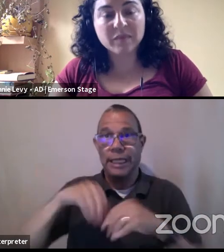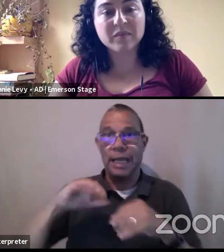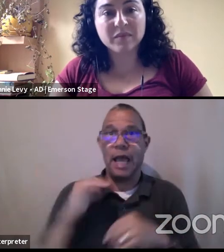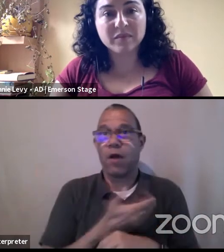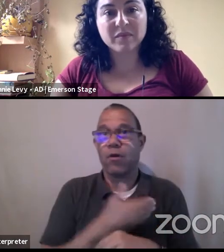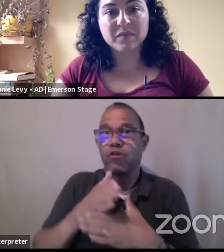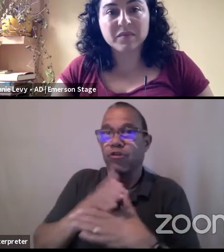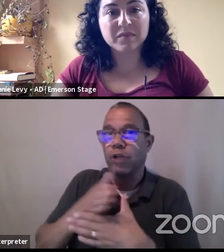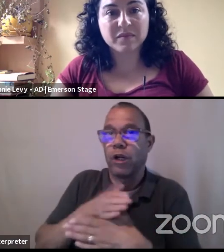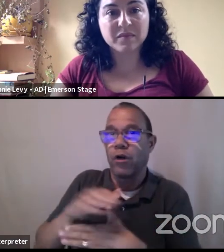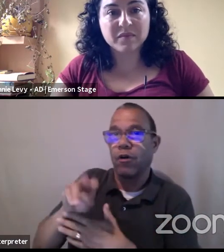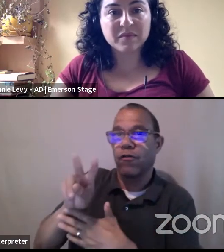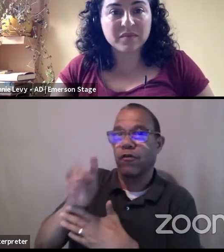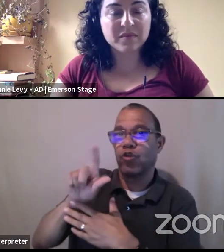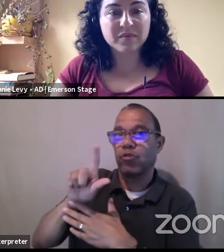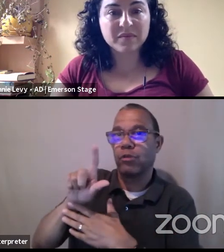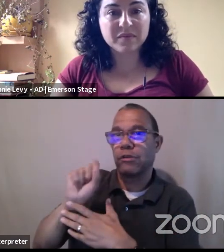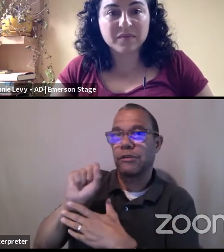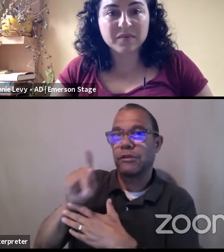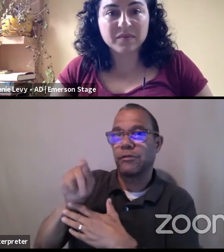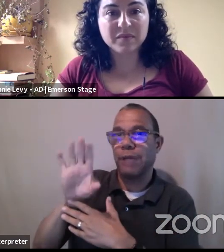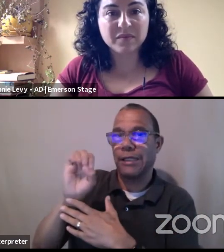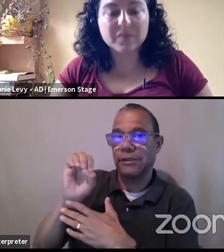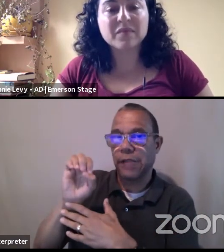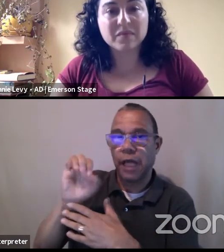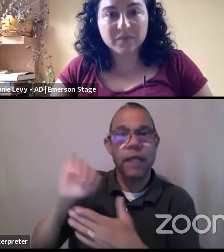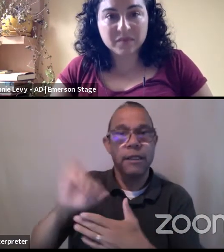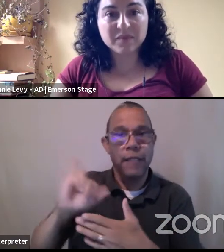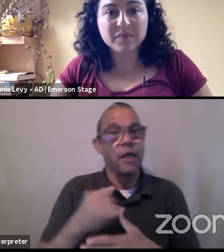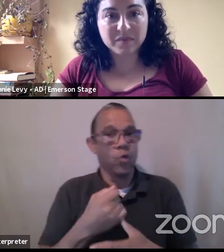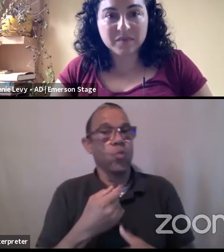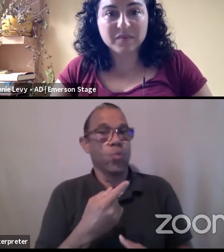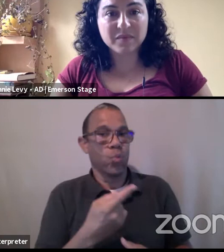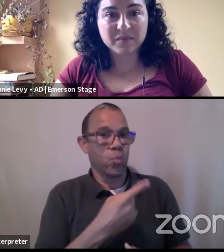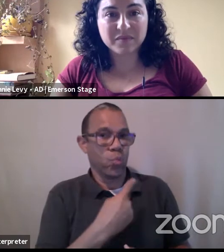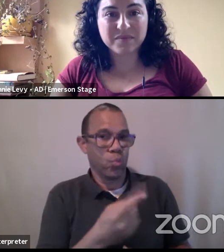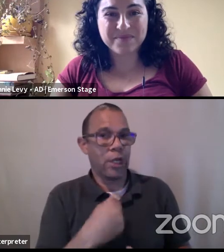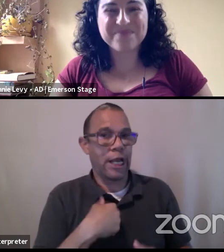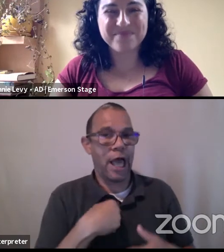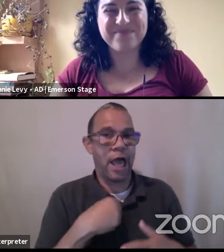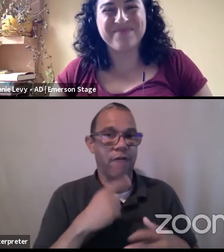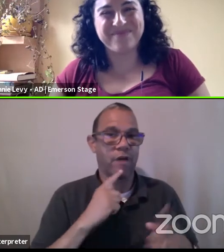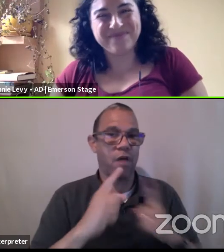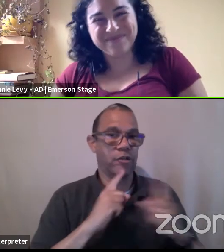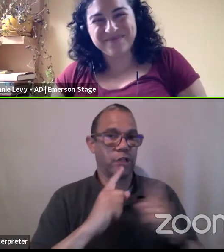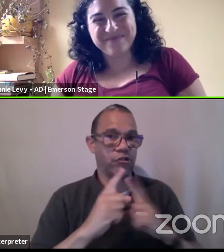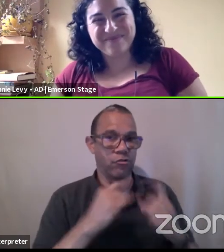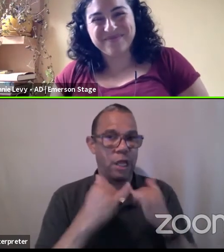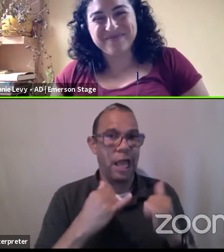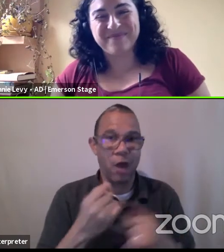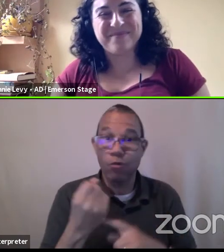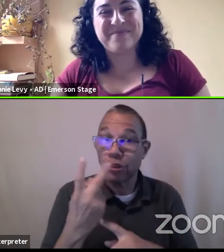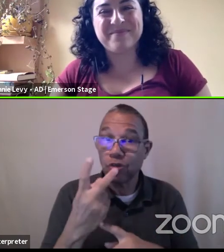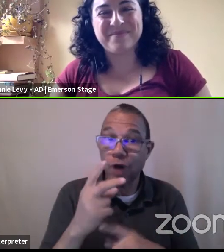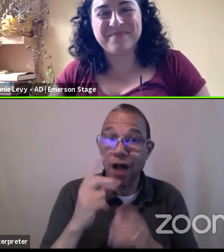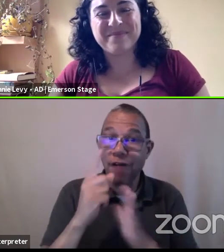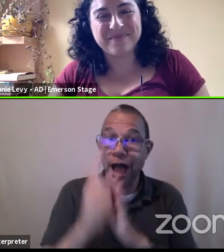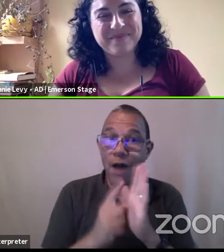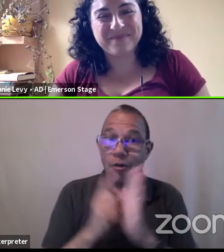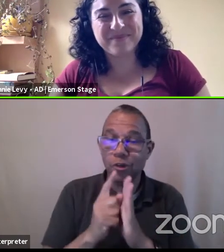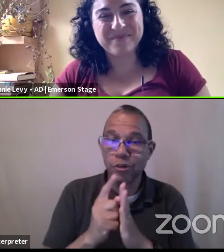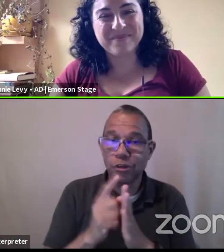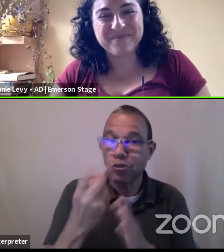It's like we can have a conversation right now, 12 hours apart, and we can have